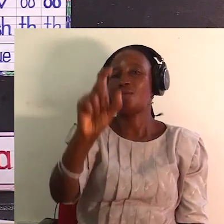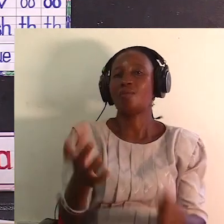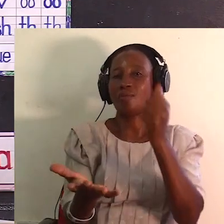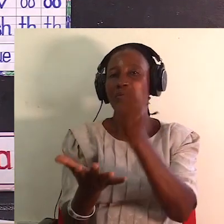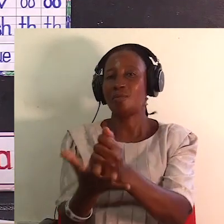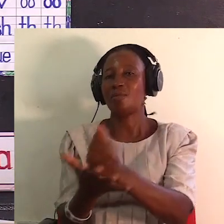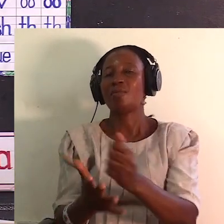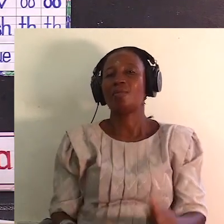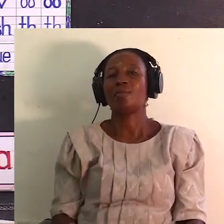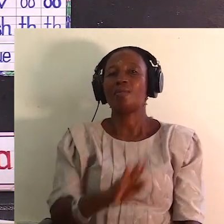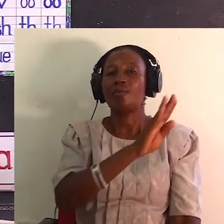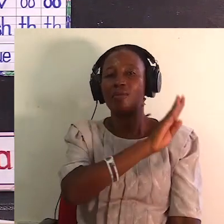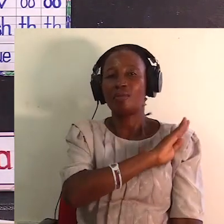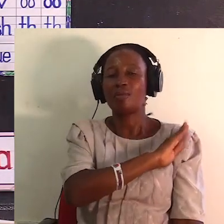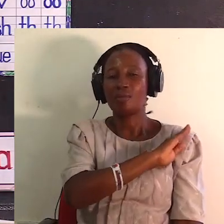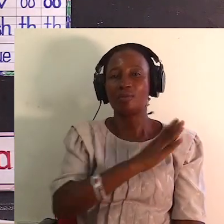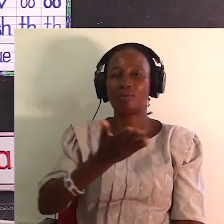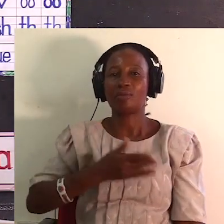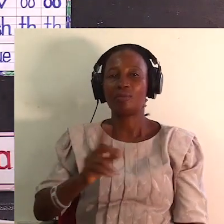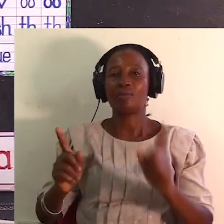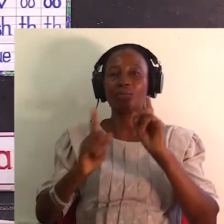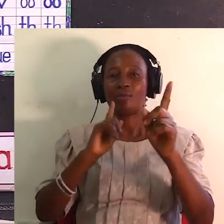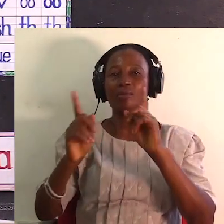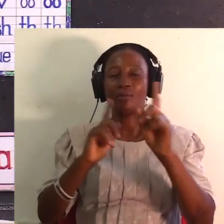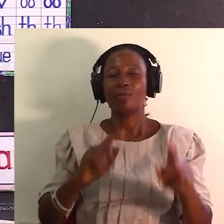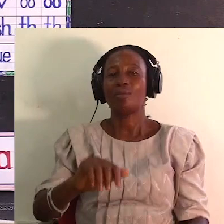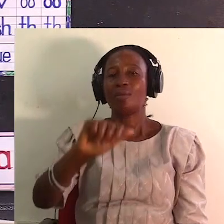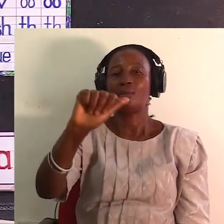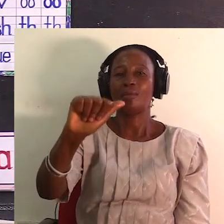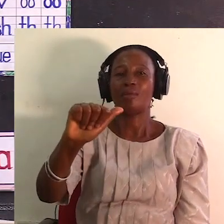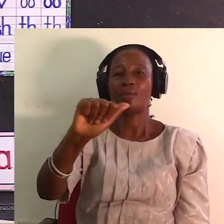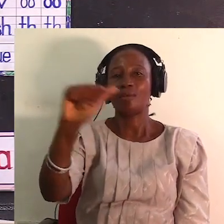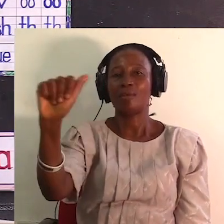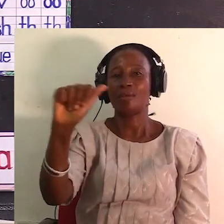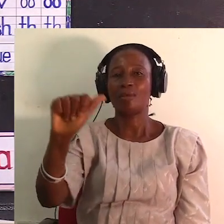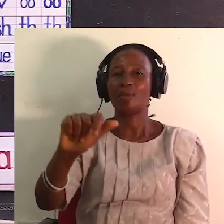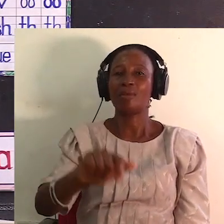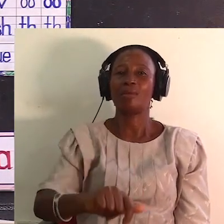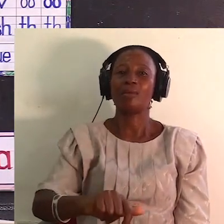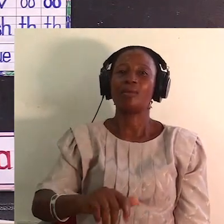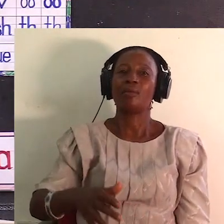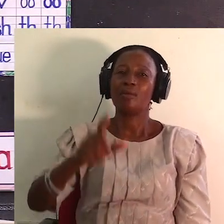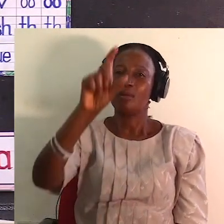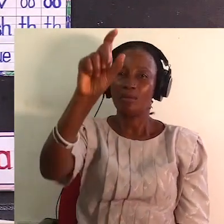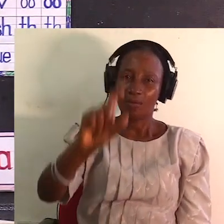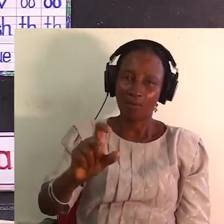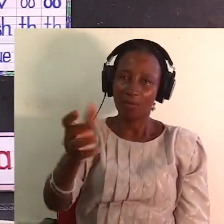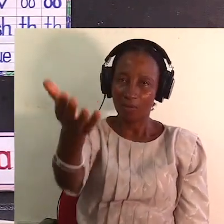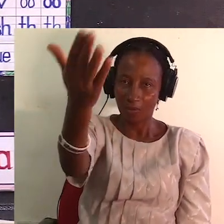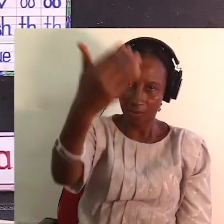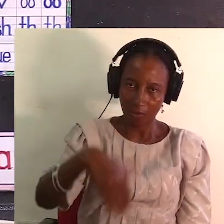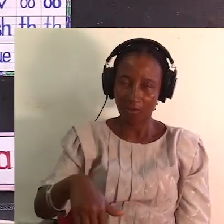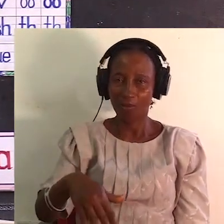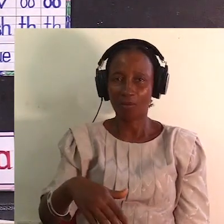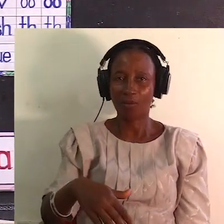And also, you will also have the opportunity, any word you come across, if it is